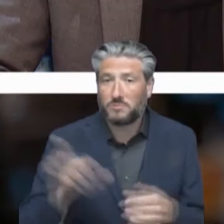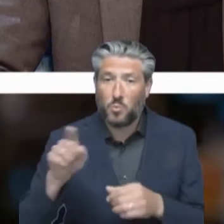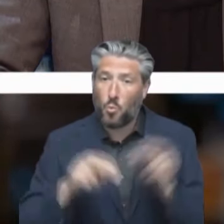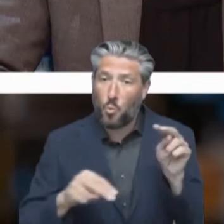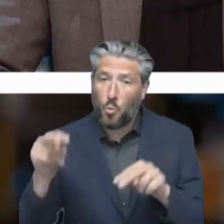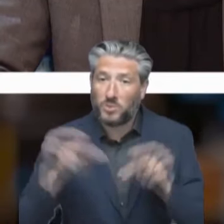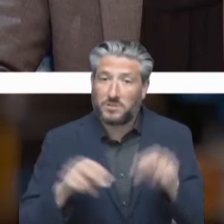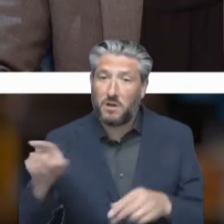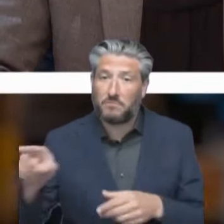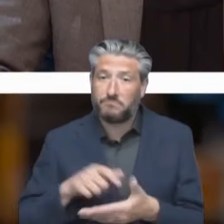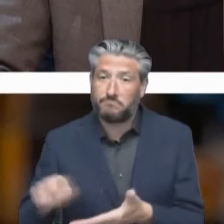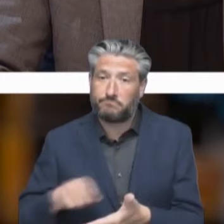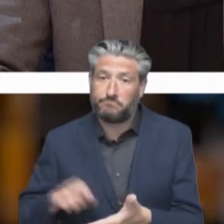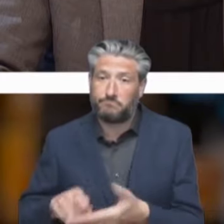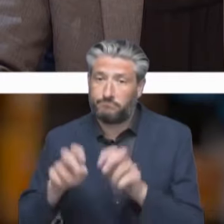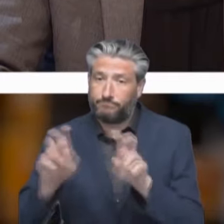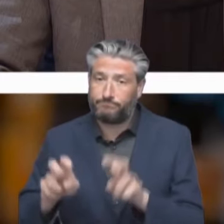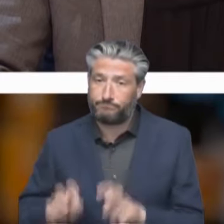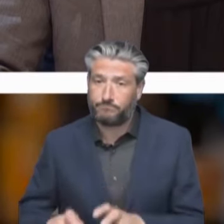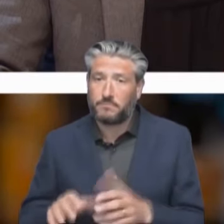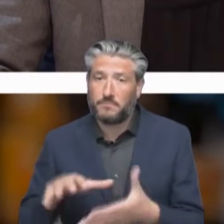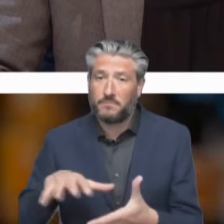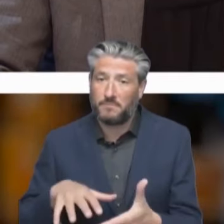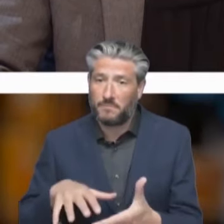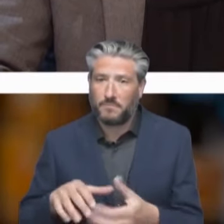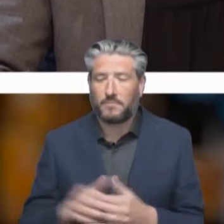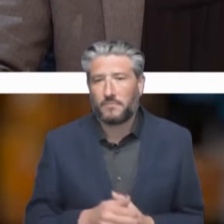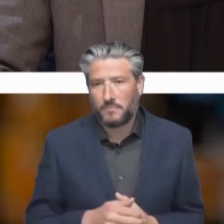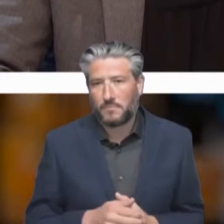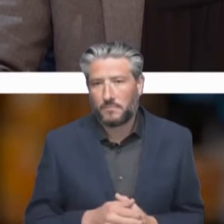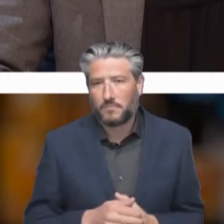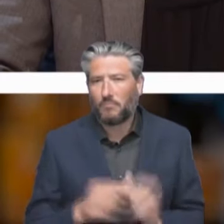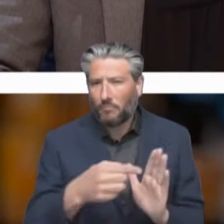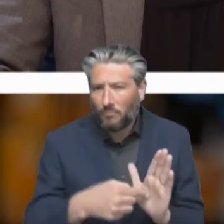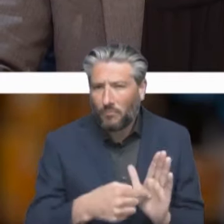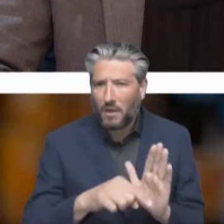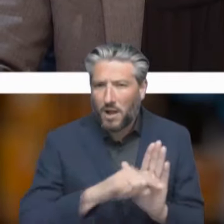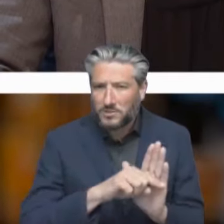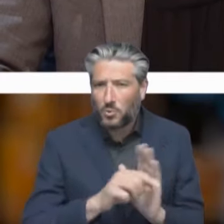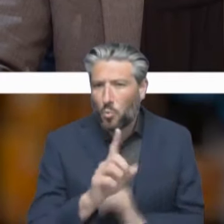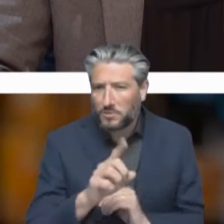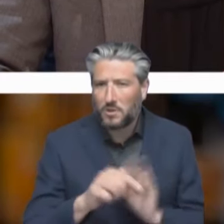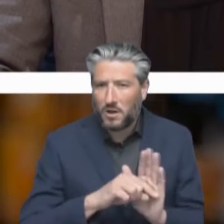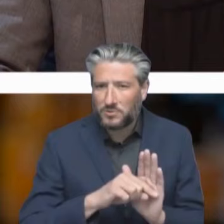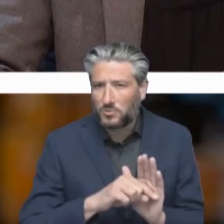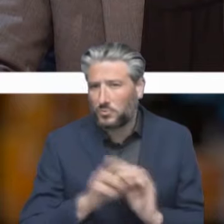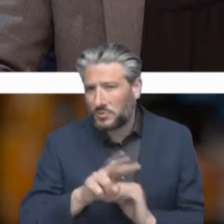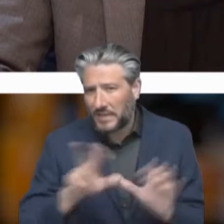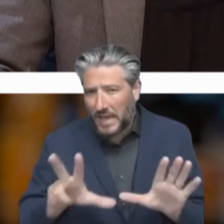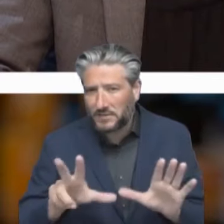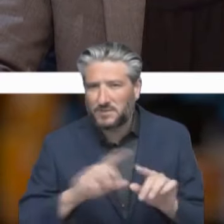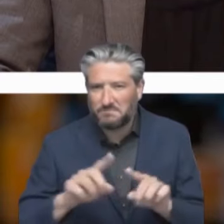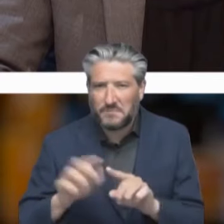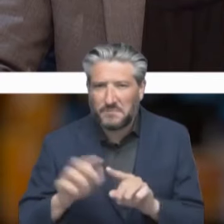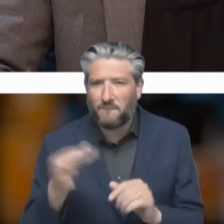related party agreements and commitments referred to in Articles 1, 21, 38 of the French Code of Commerce, but no